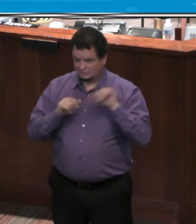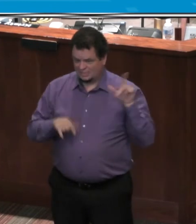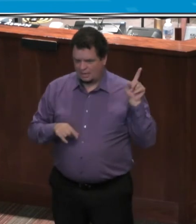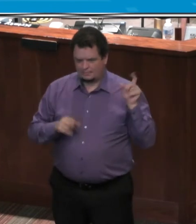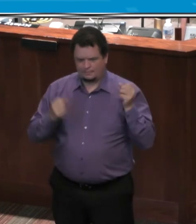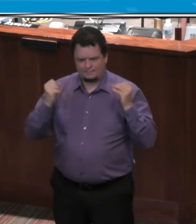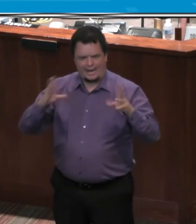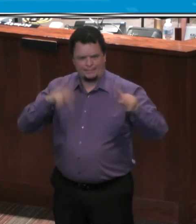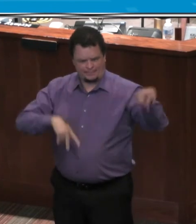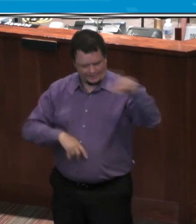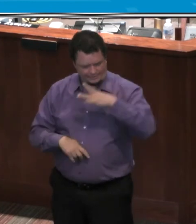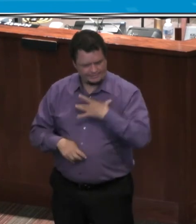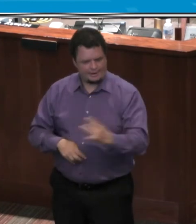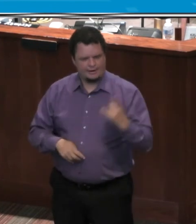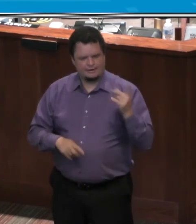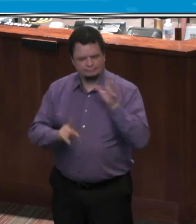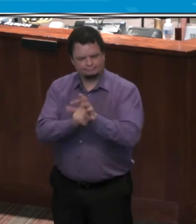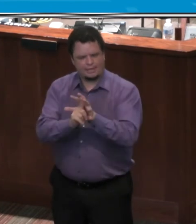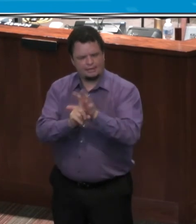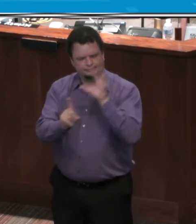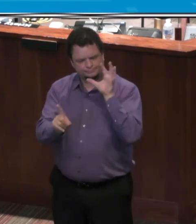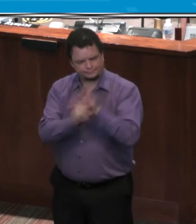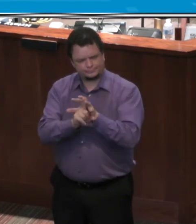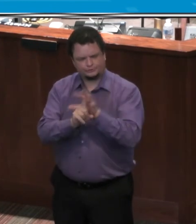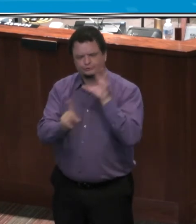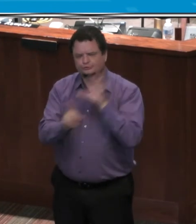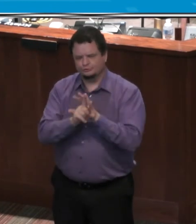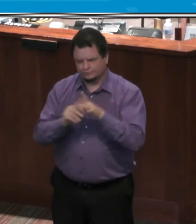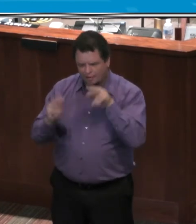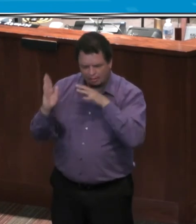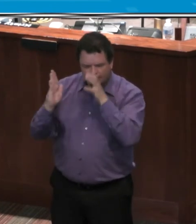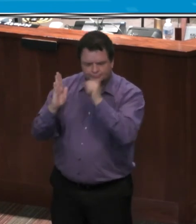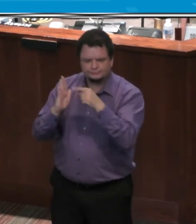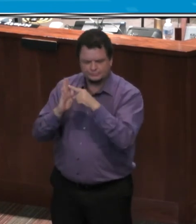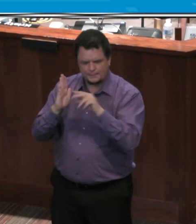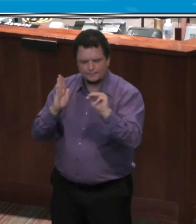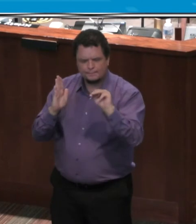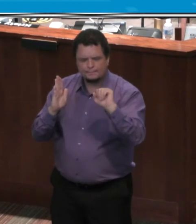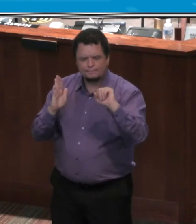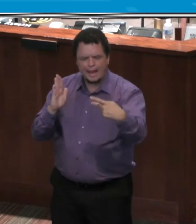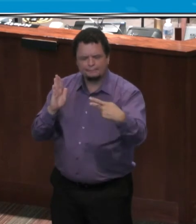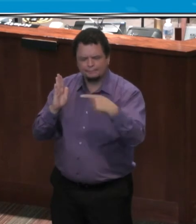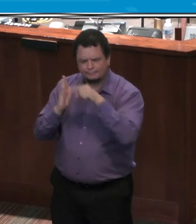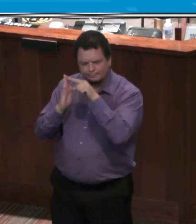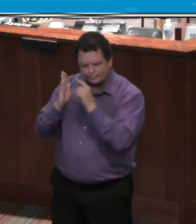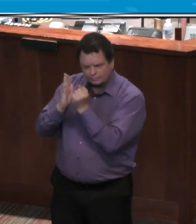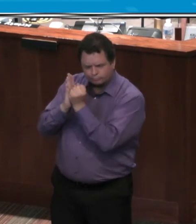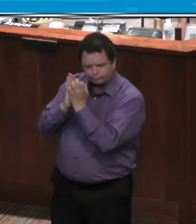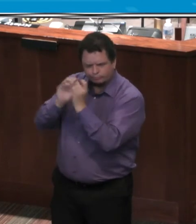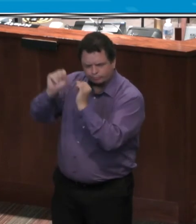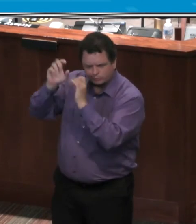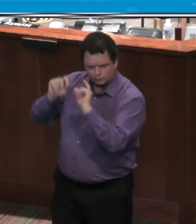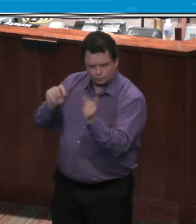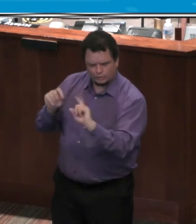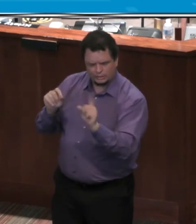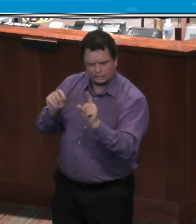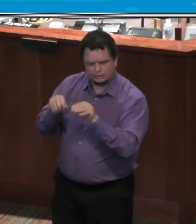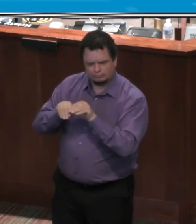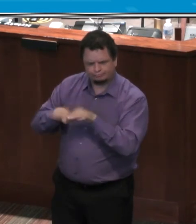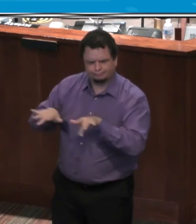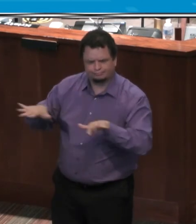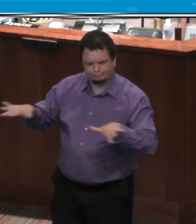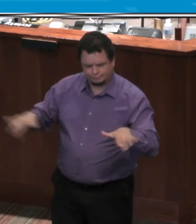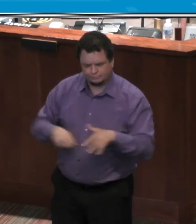here. We actually, one thing we did remove is we removed the rates, because now we actually give you a time slider. So if you want to see in the last couple of